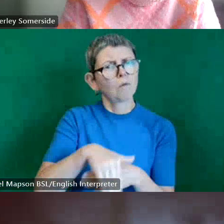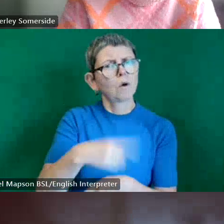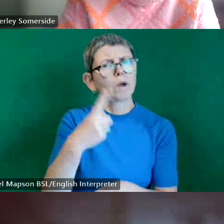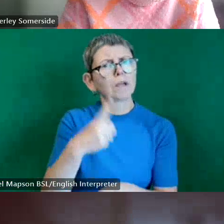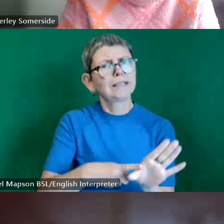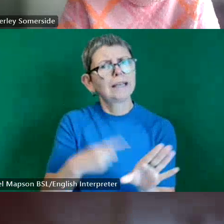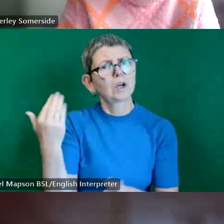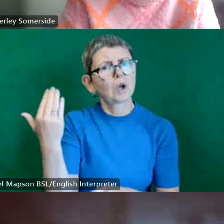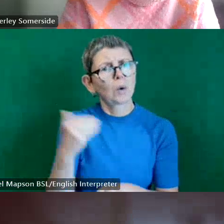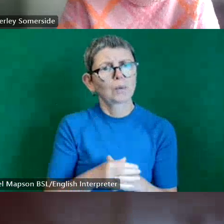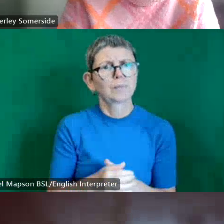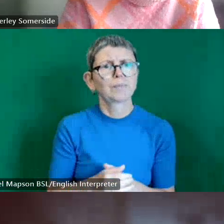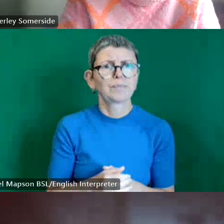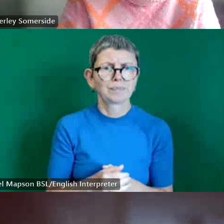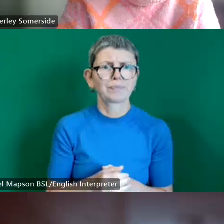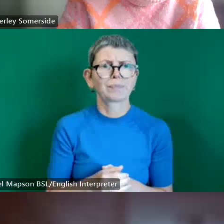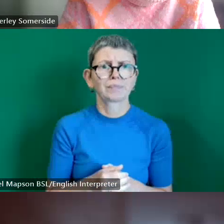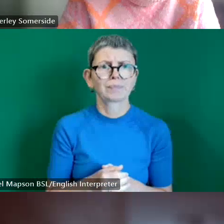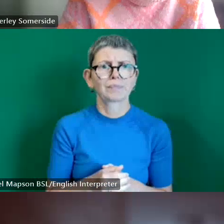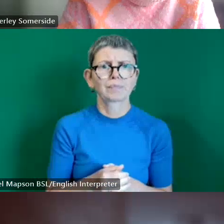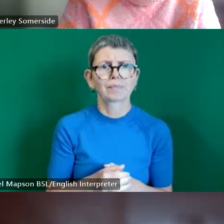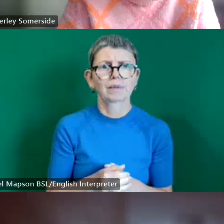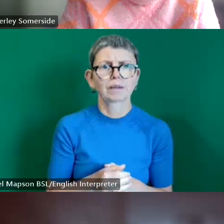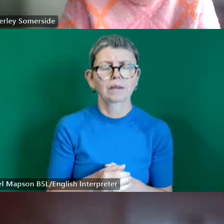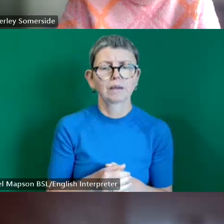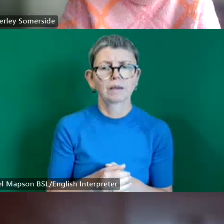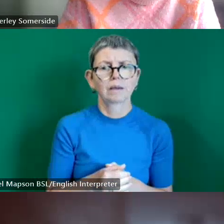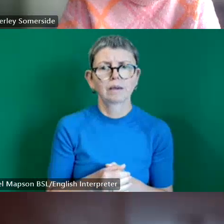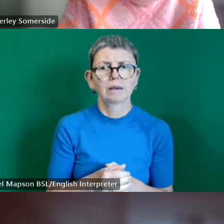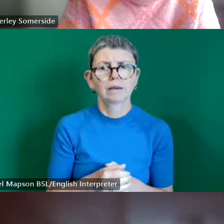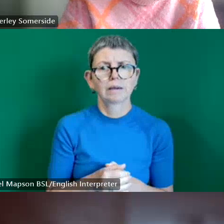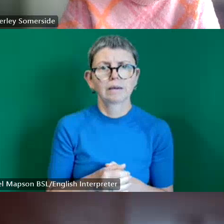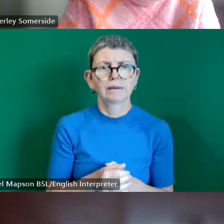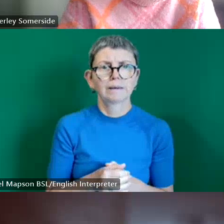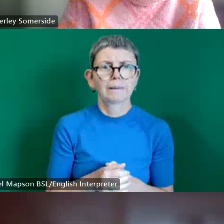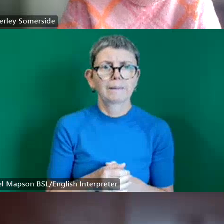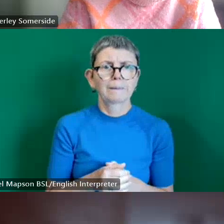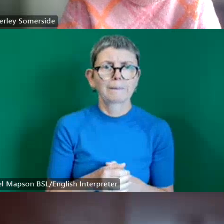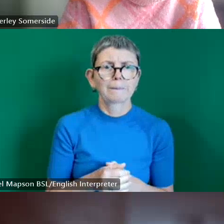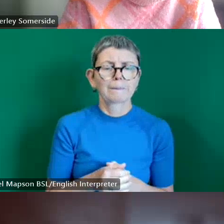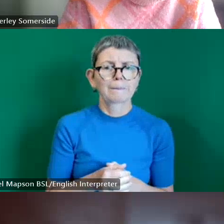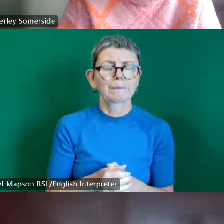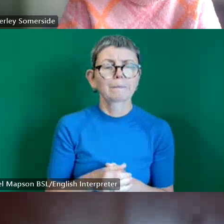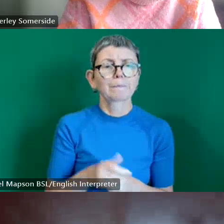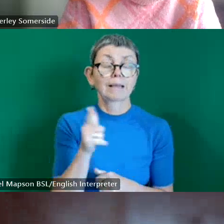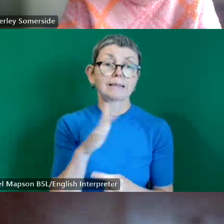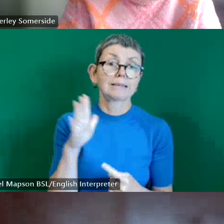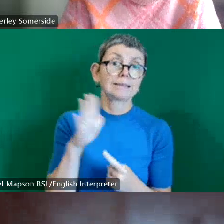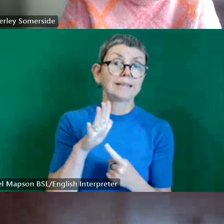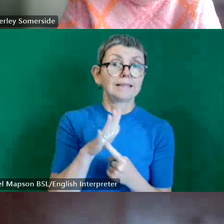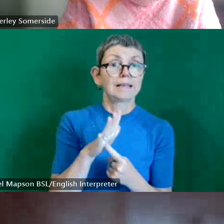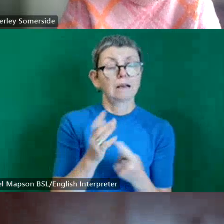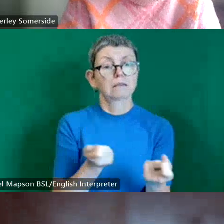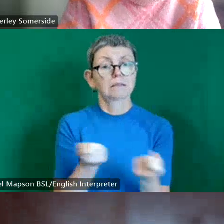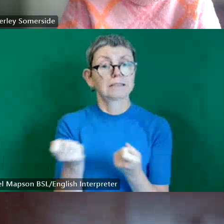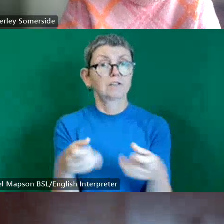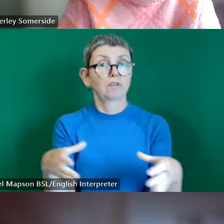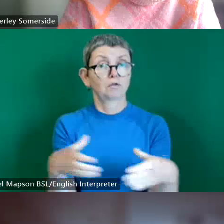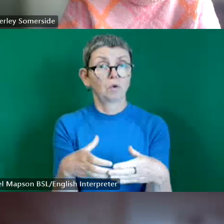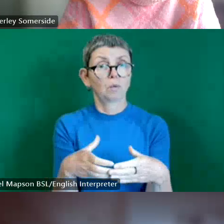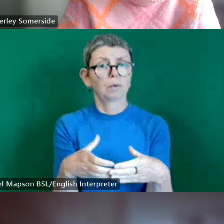So just a few things to highlight. The senior steering group, which oversees this work,